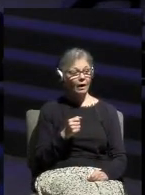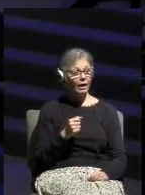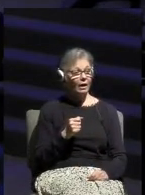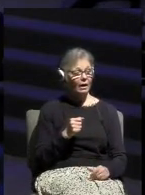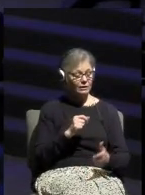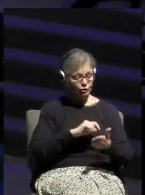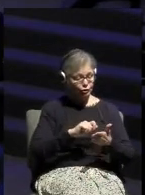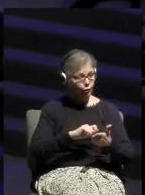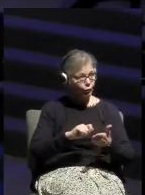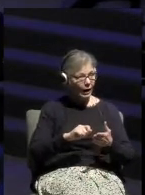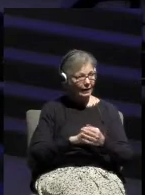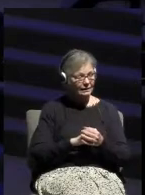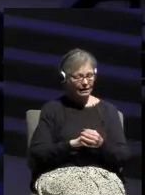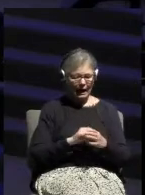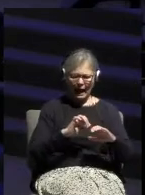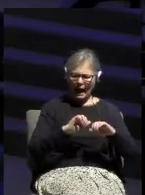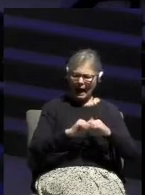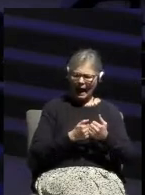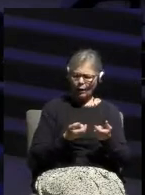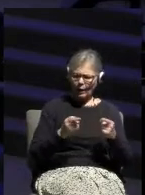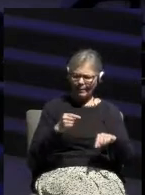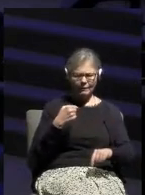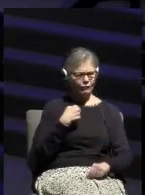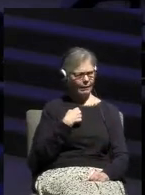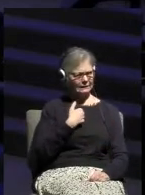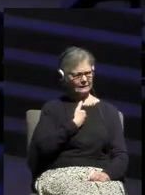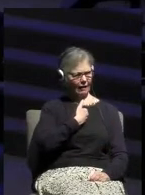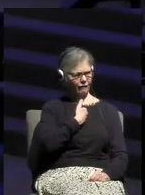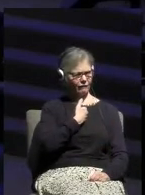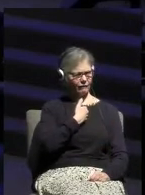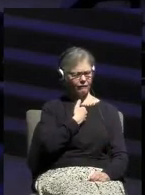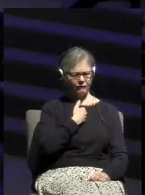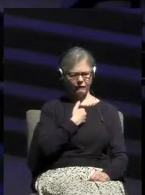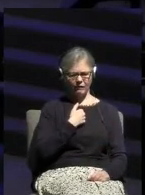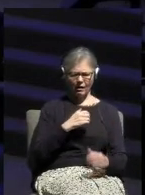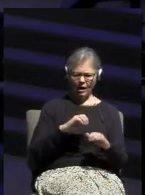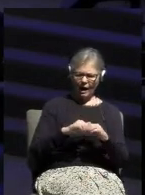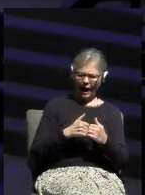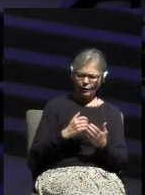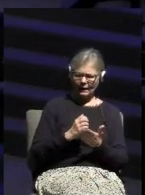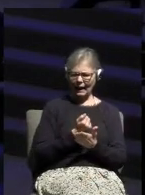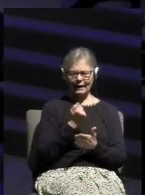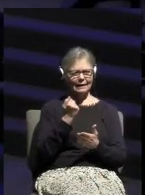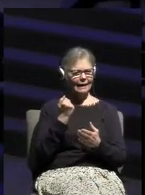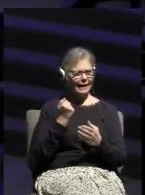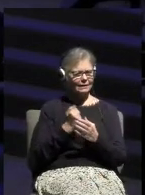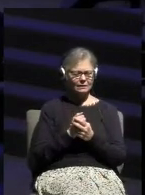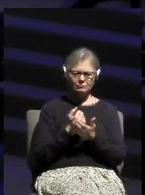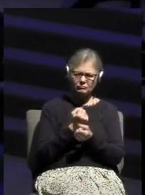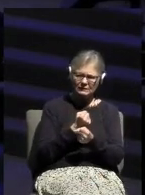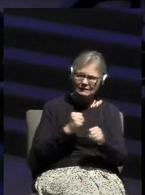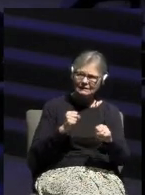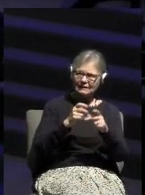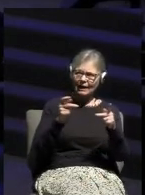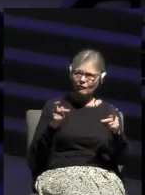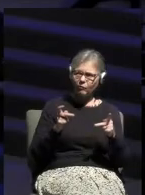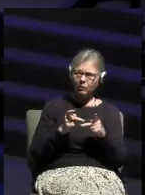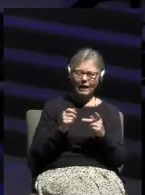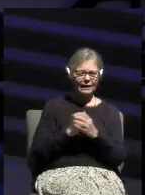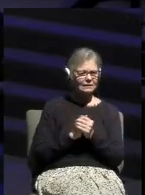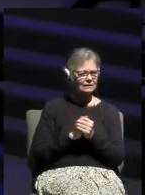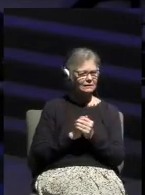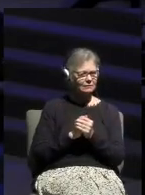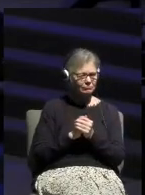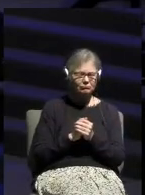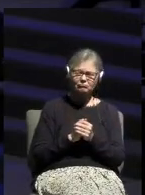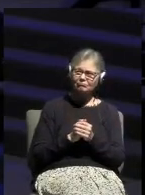how do I get into that? How do I ensure that I'm taking advantage of this great